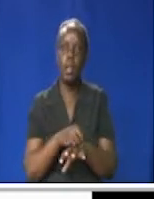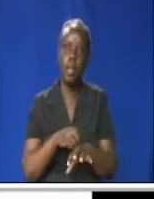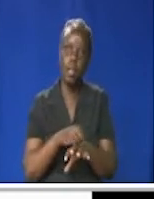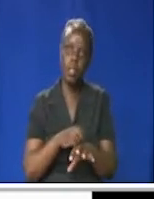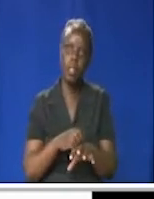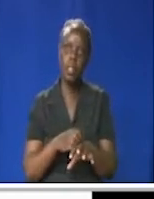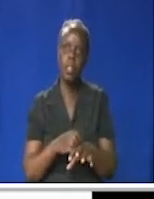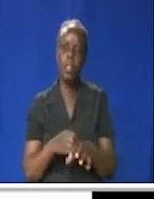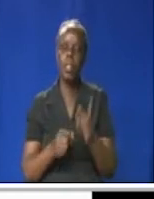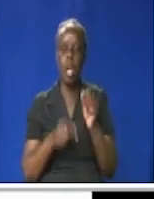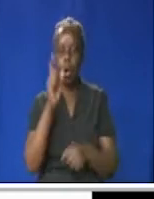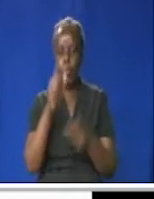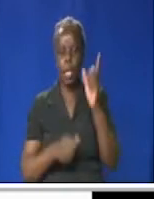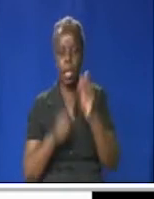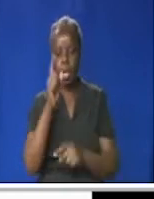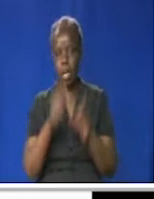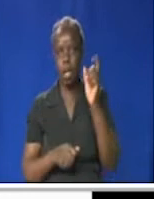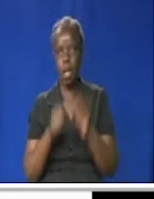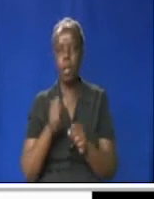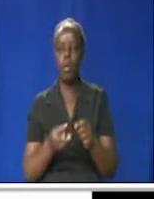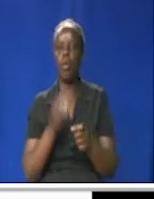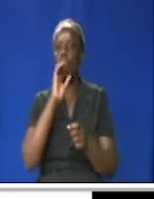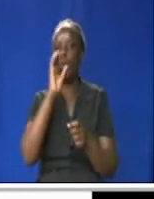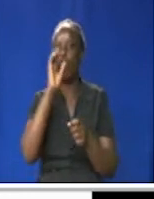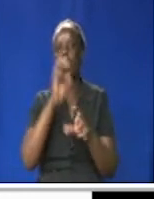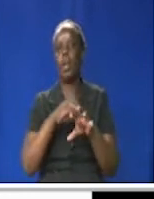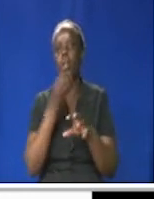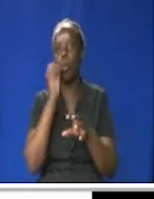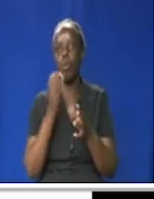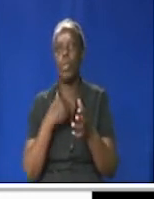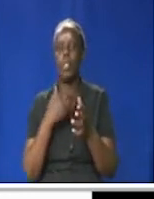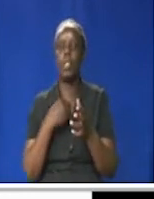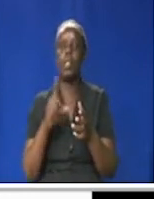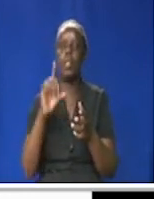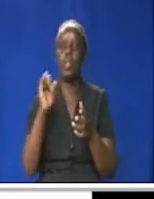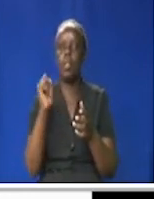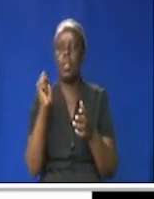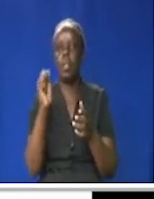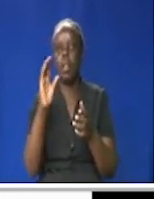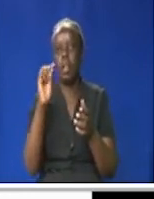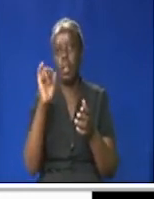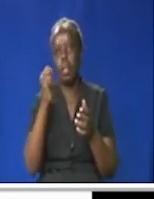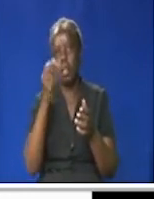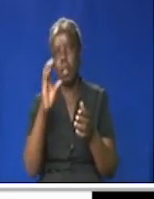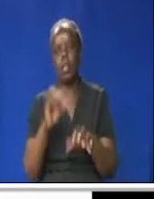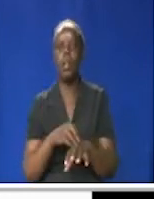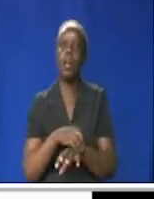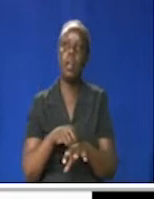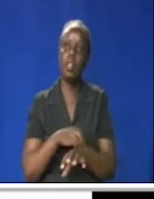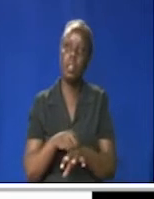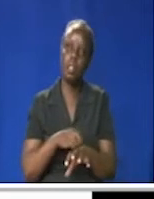In our sour milk, the milk that we take in our home, it contains lactic acid.